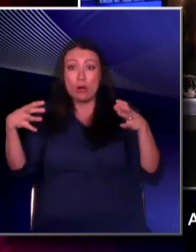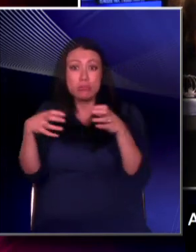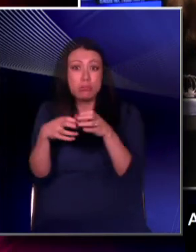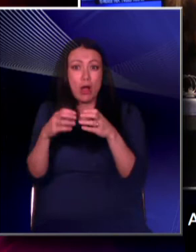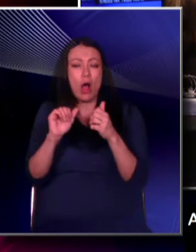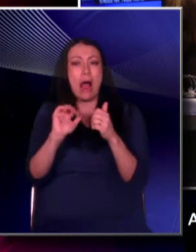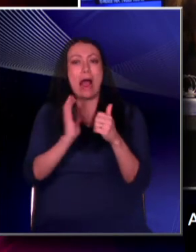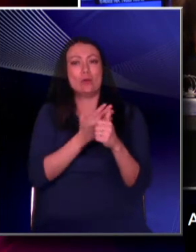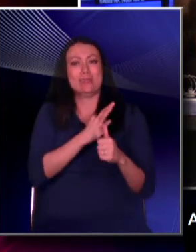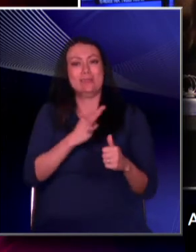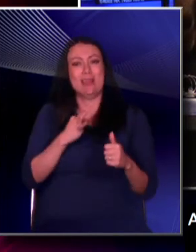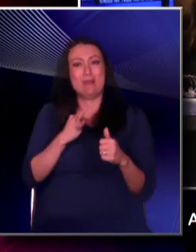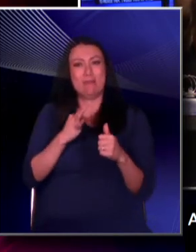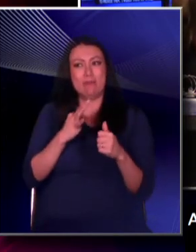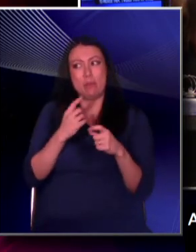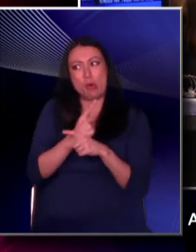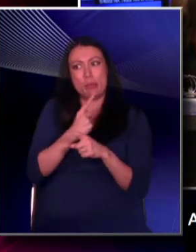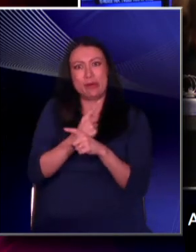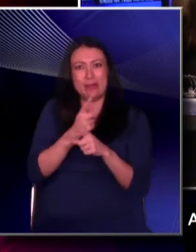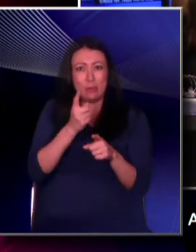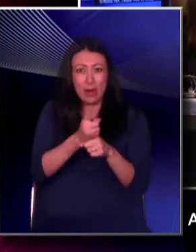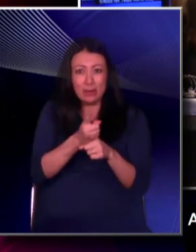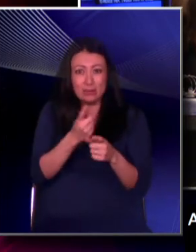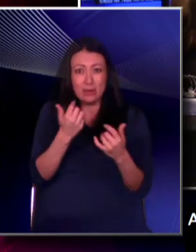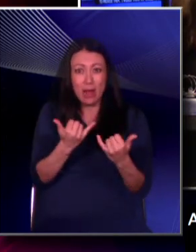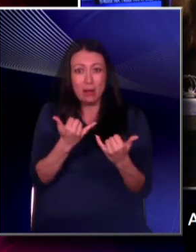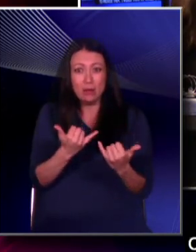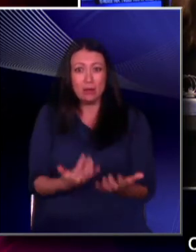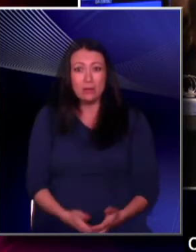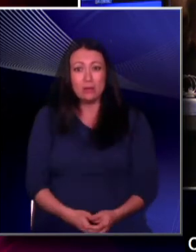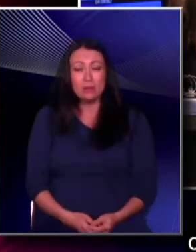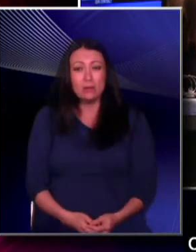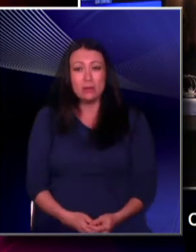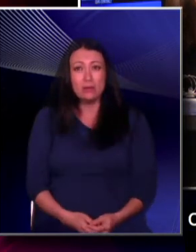accordingly. That's what we do now, right?